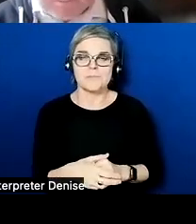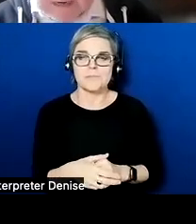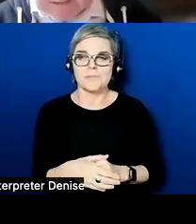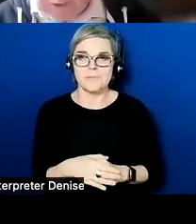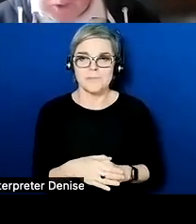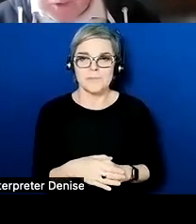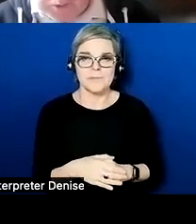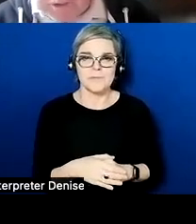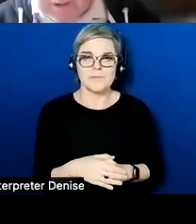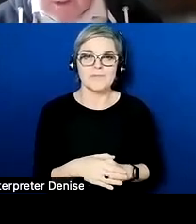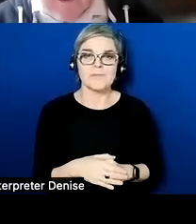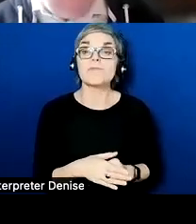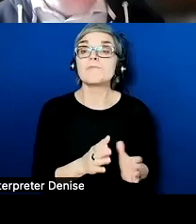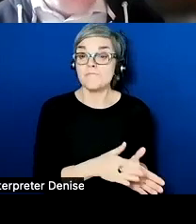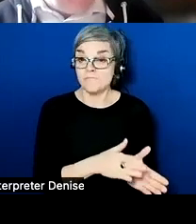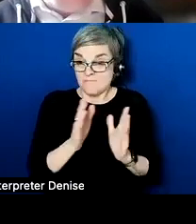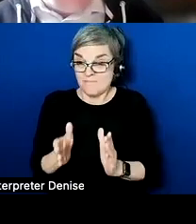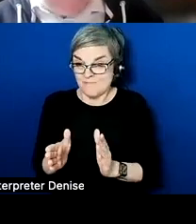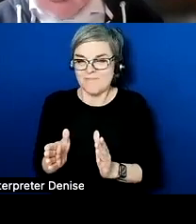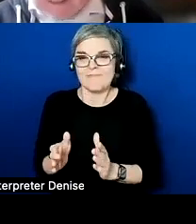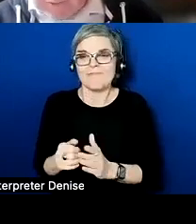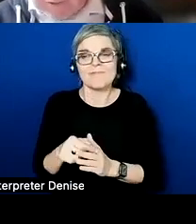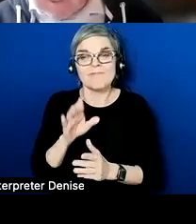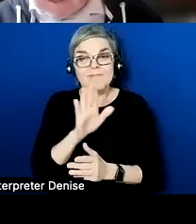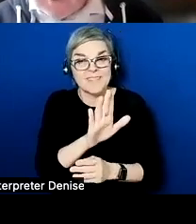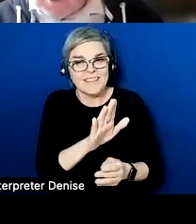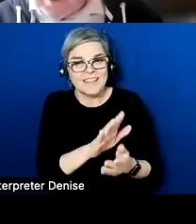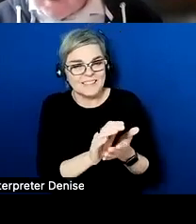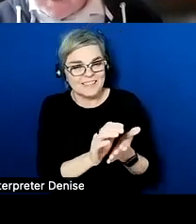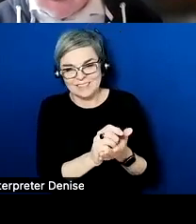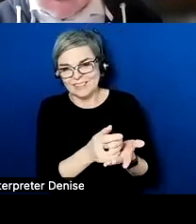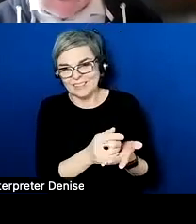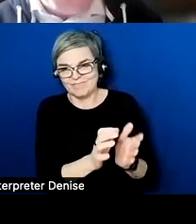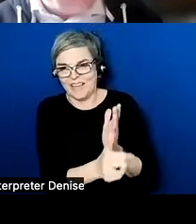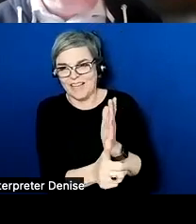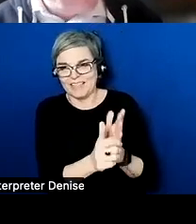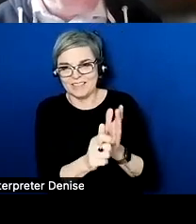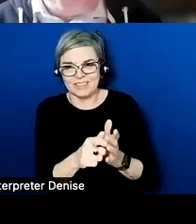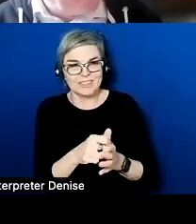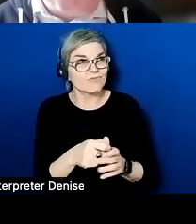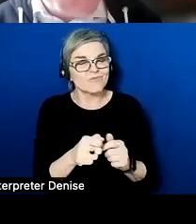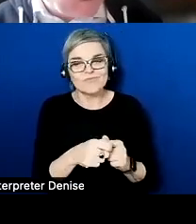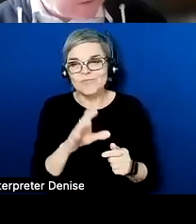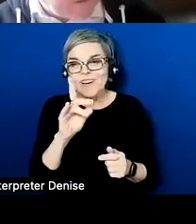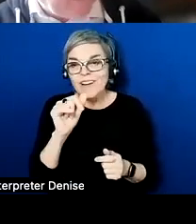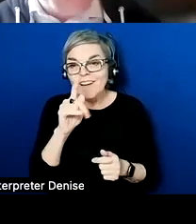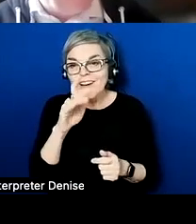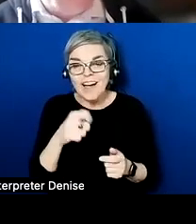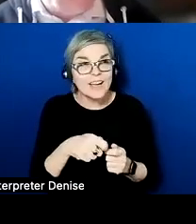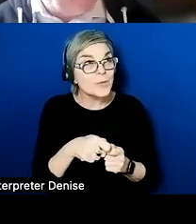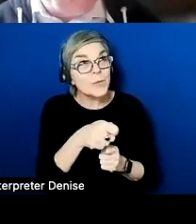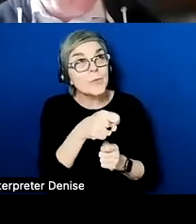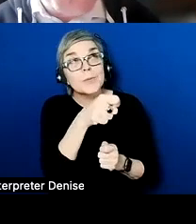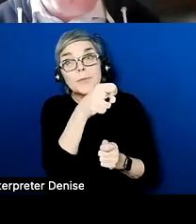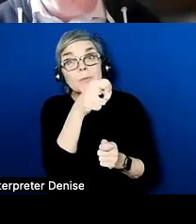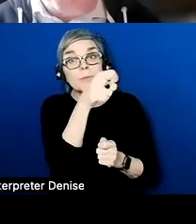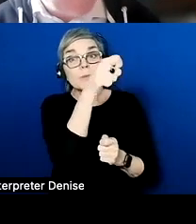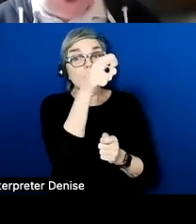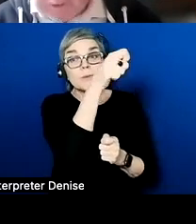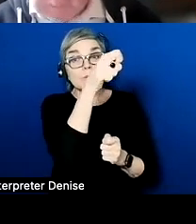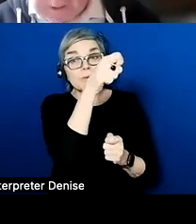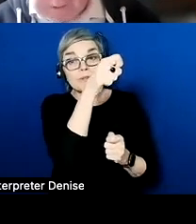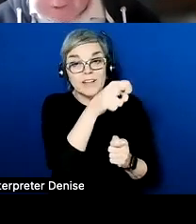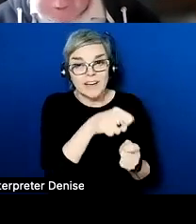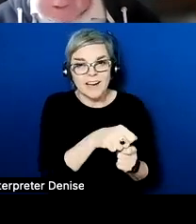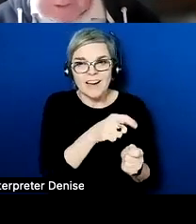And he's passed on those kite flying skills to his little brother, Dylan. And this is him